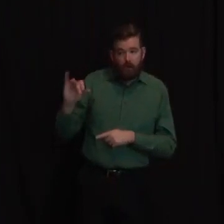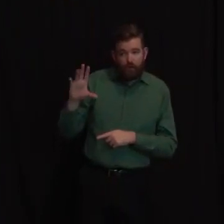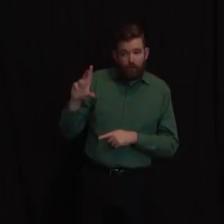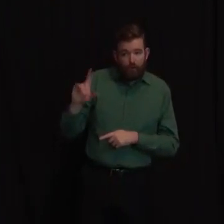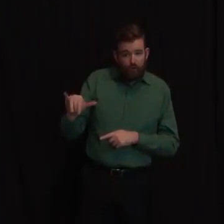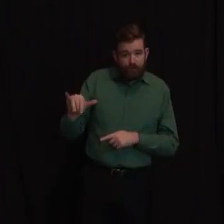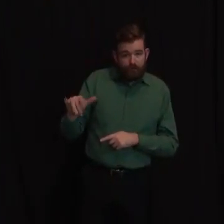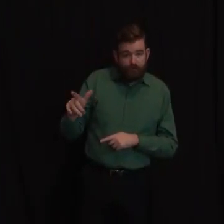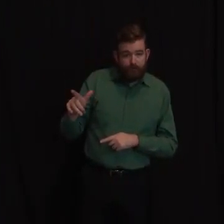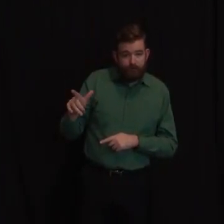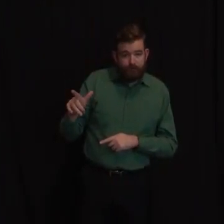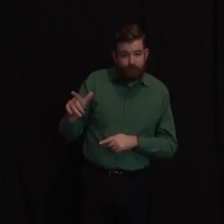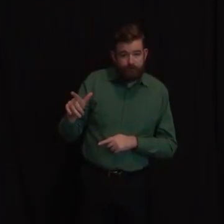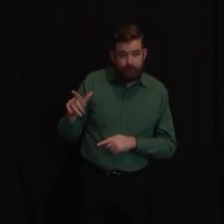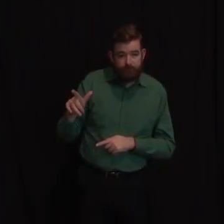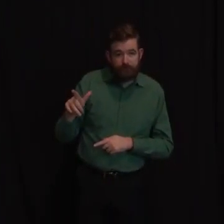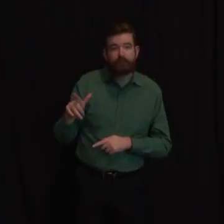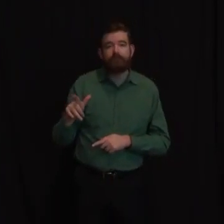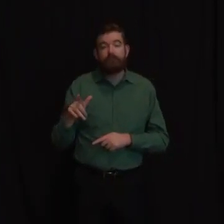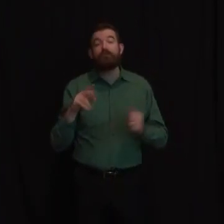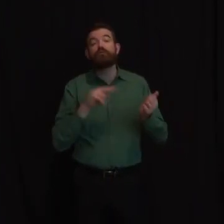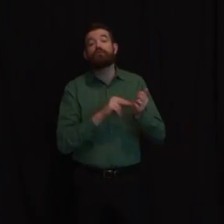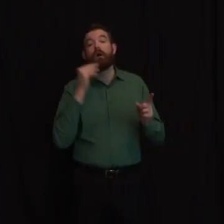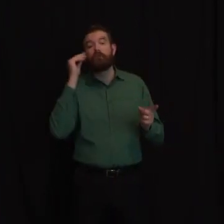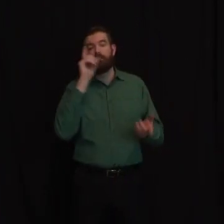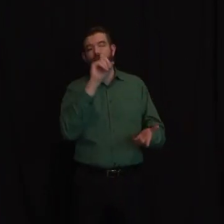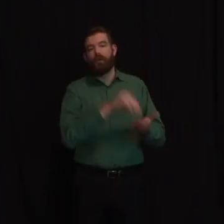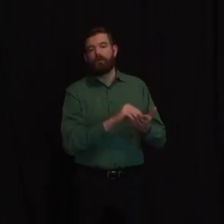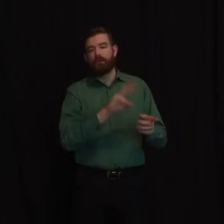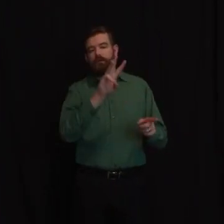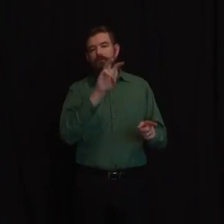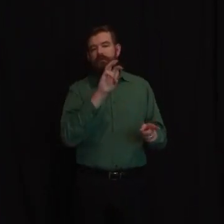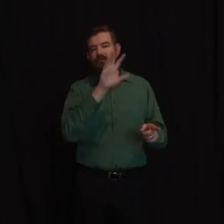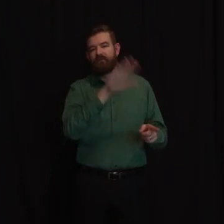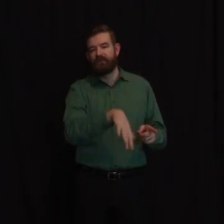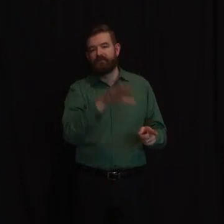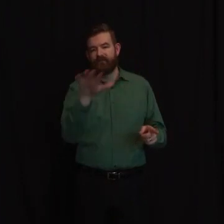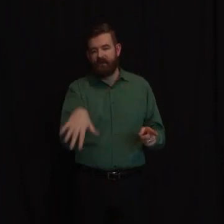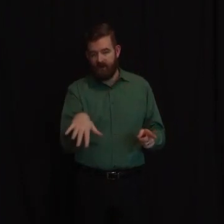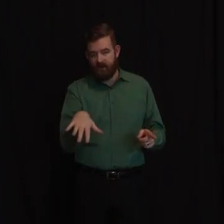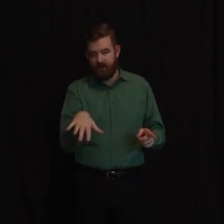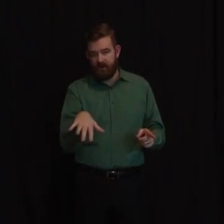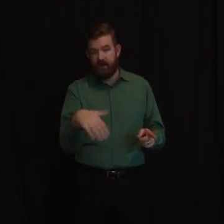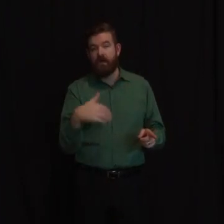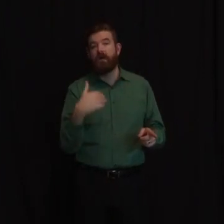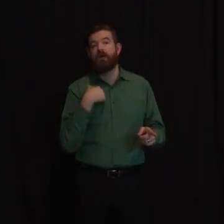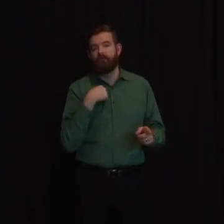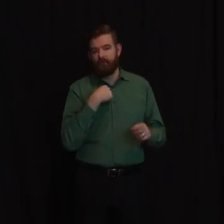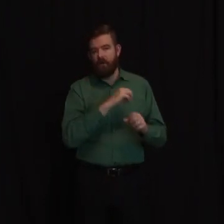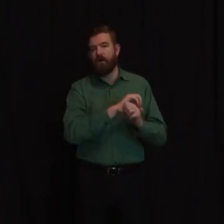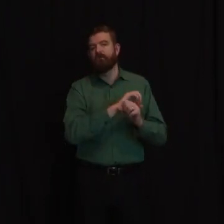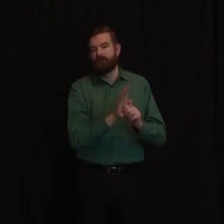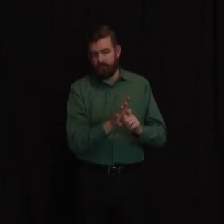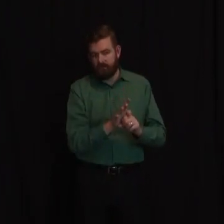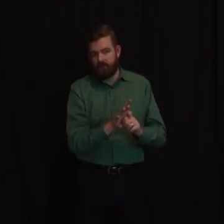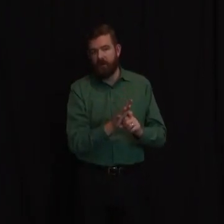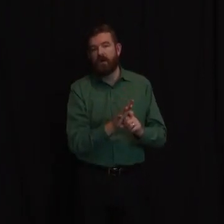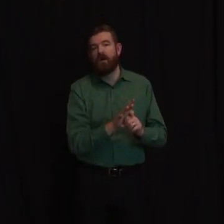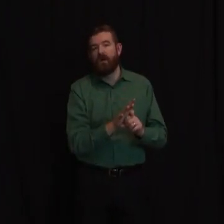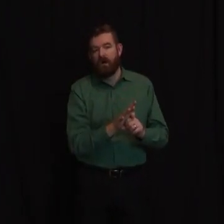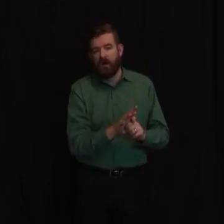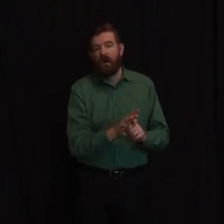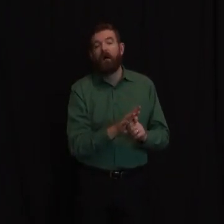1,655. I just confirmed that. But it includes COVID-positive deaths, deaths in persons with pending test